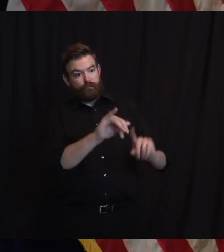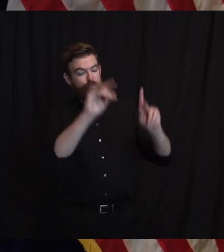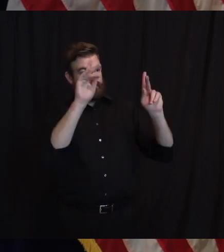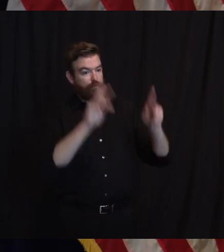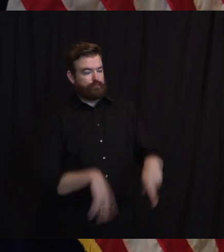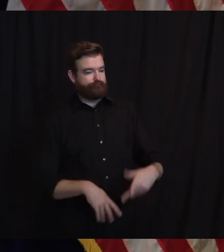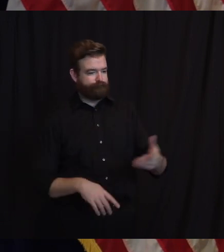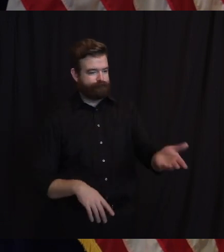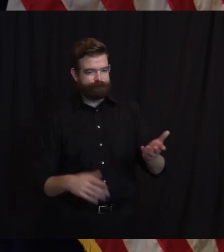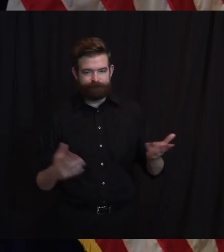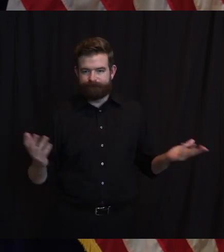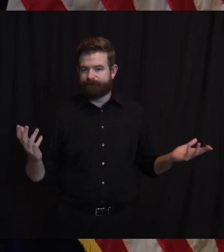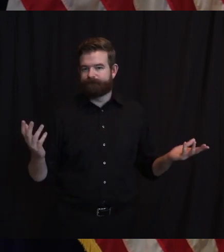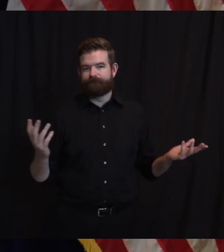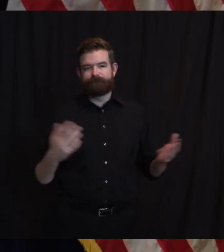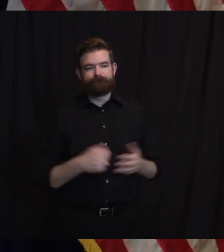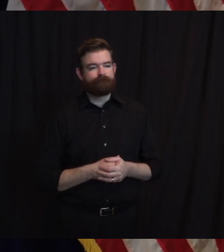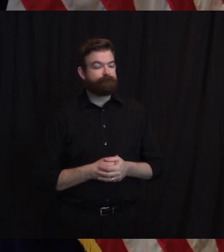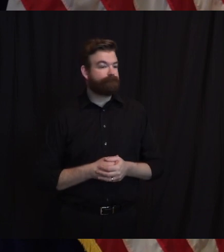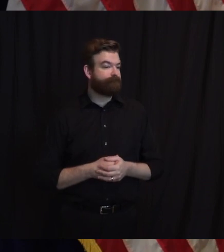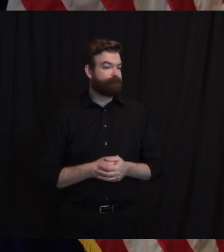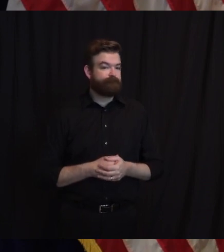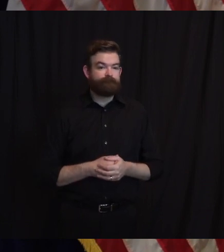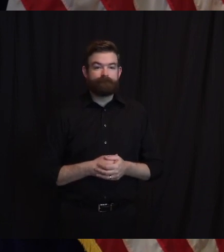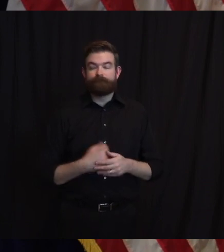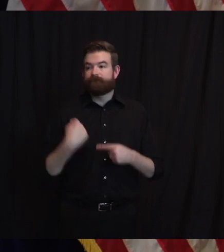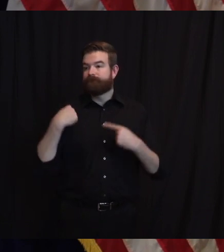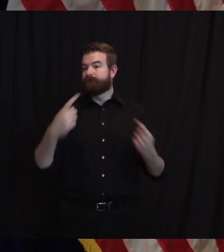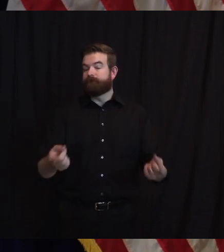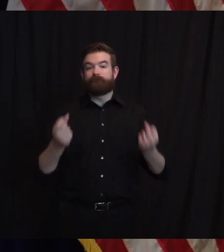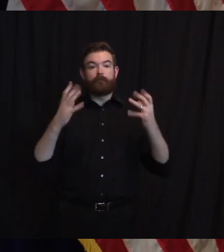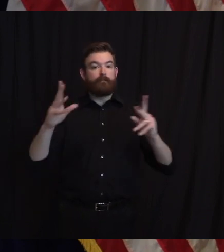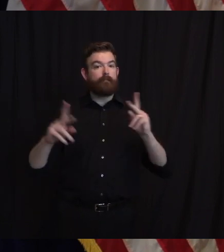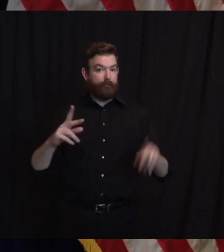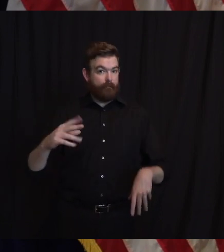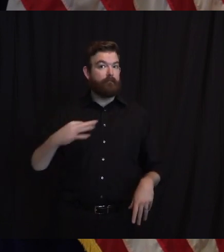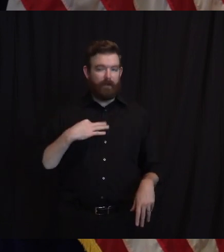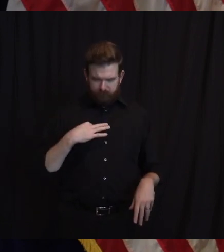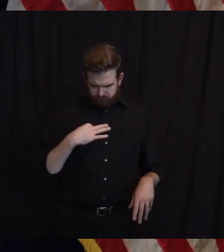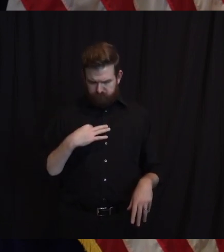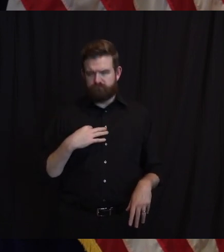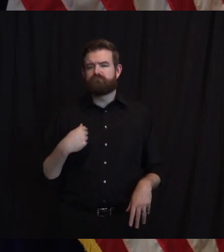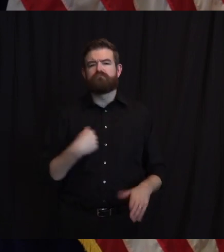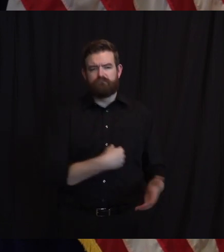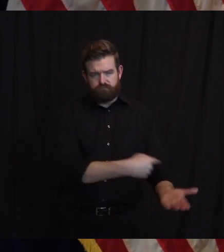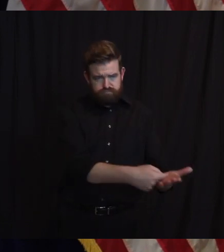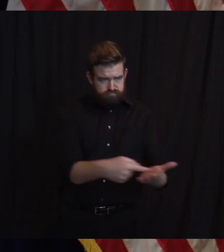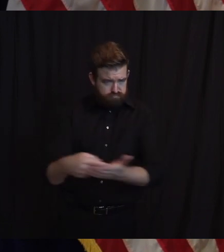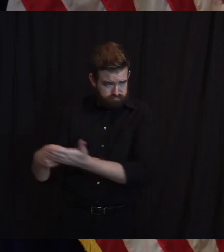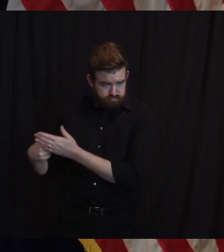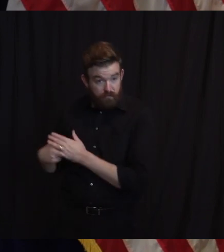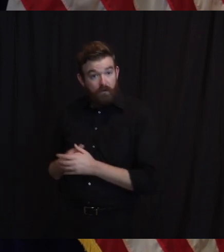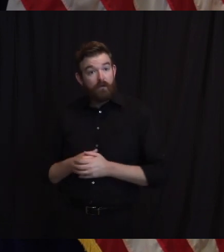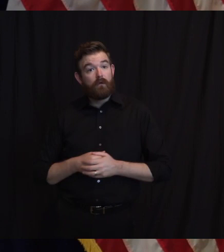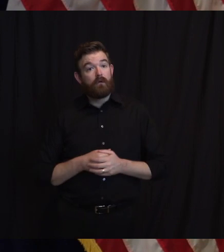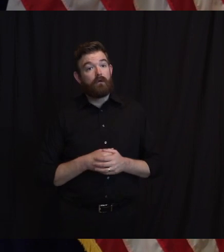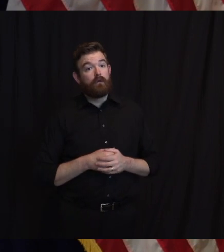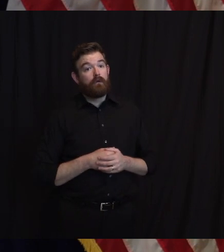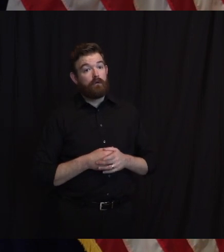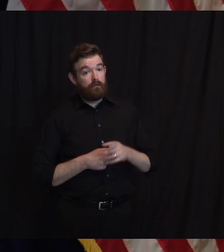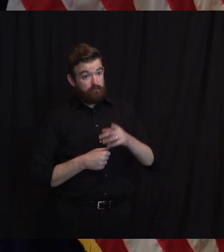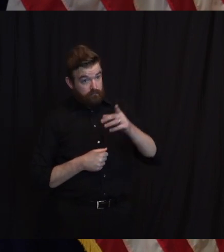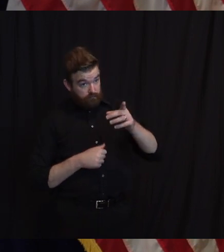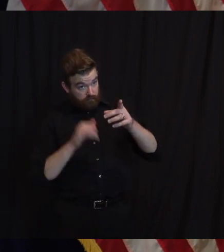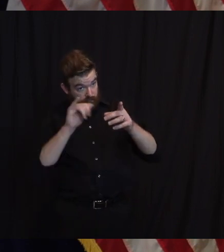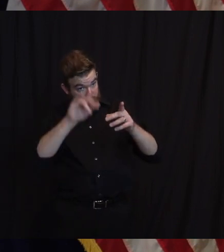amount of claims that have been processed relative to the total, is if you could get us the names of those people to Mahen,